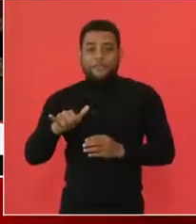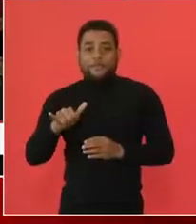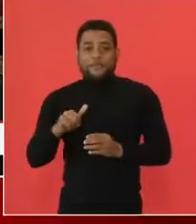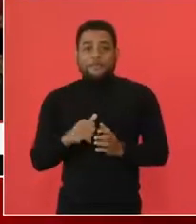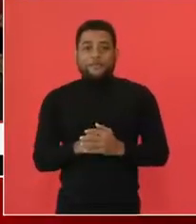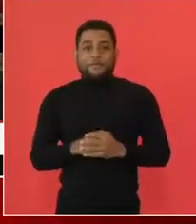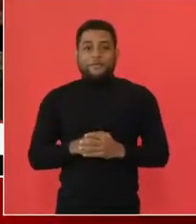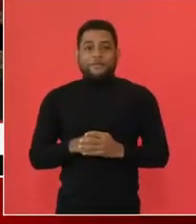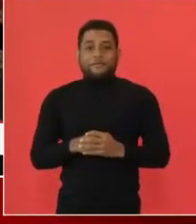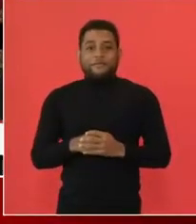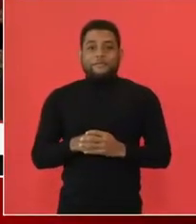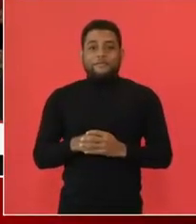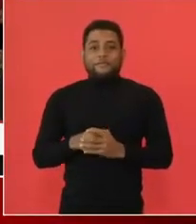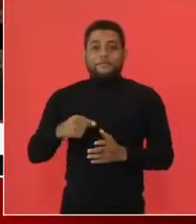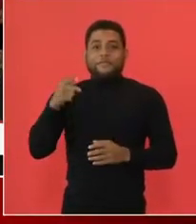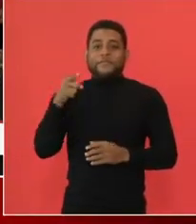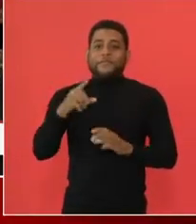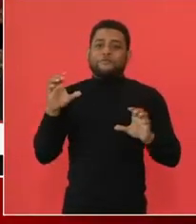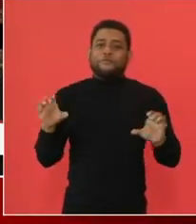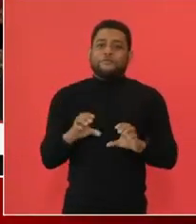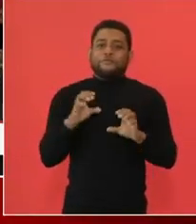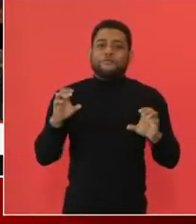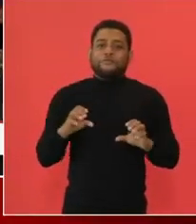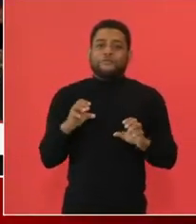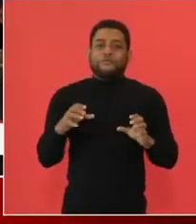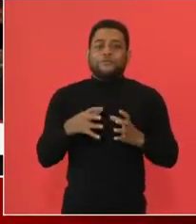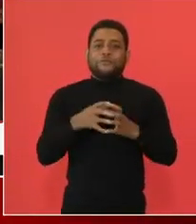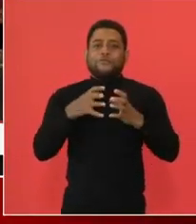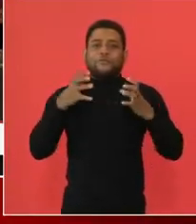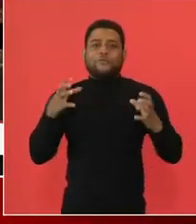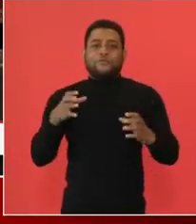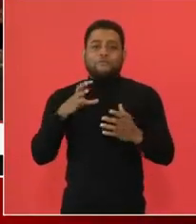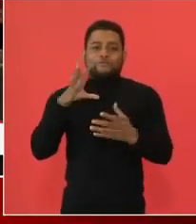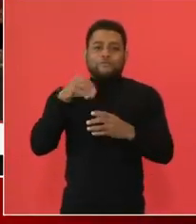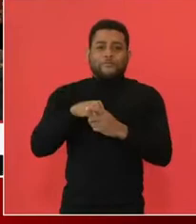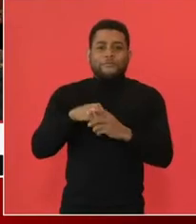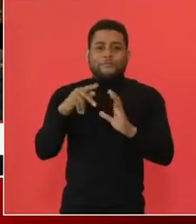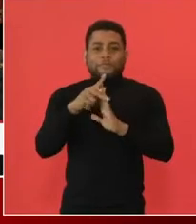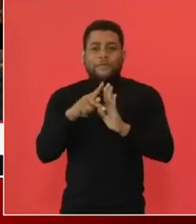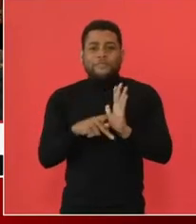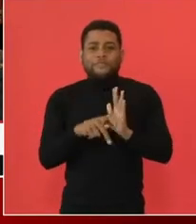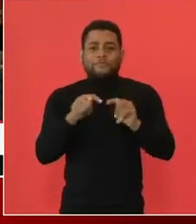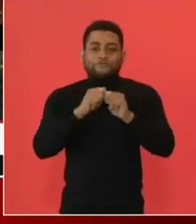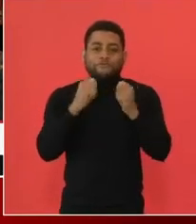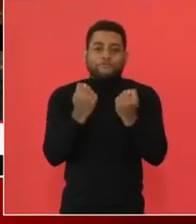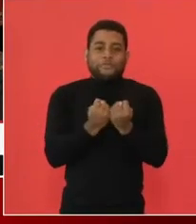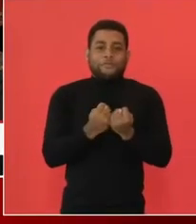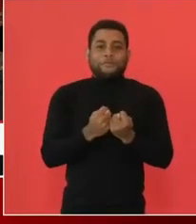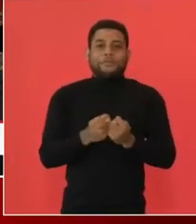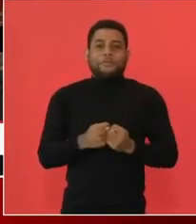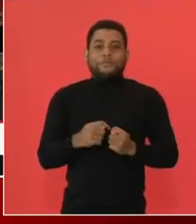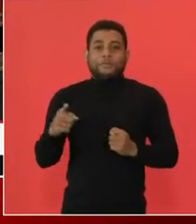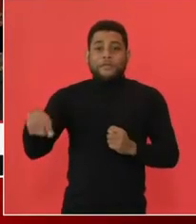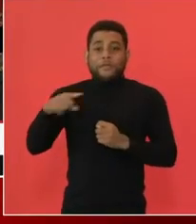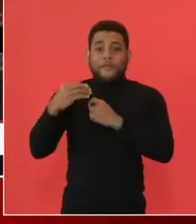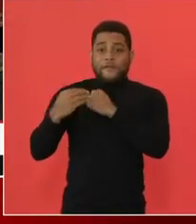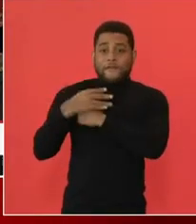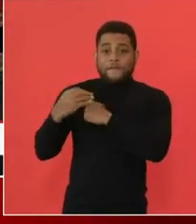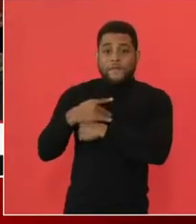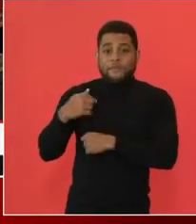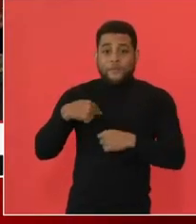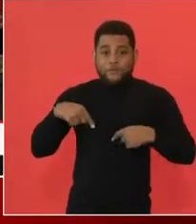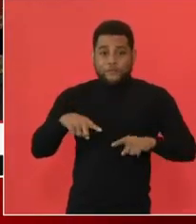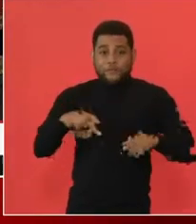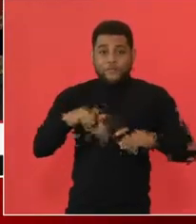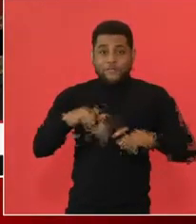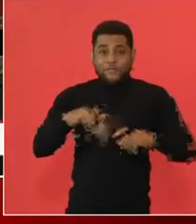Jay and Dr. Nesbitt have been a part of the policy team that have advised me throughout this pandemic and all of the things that we needed